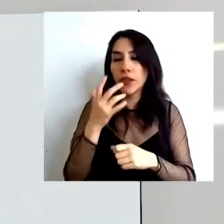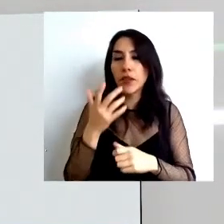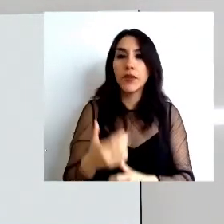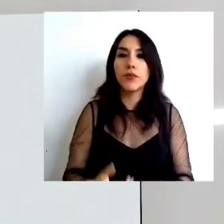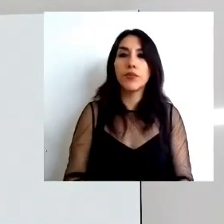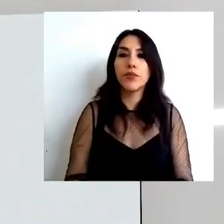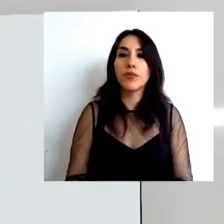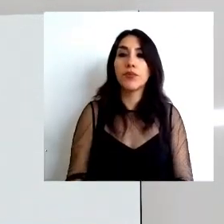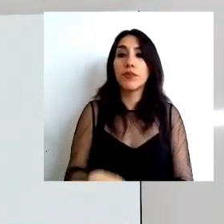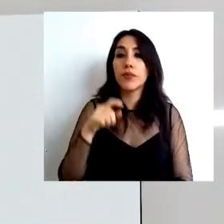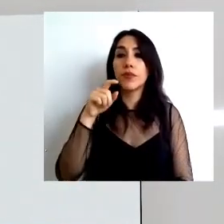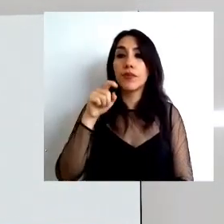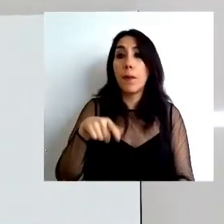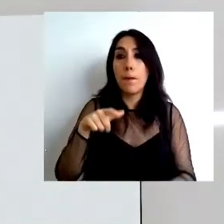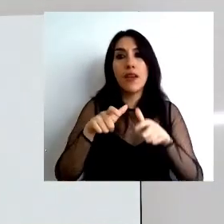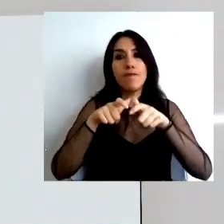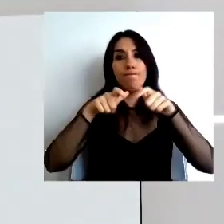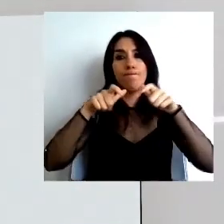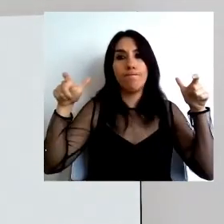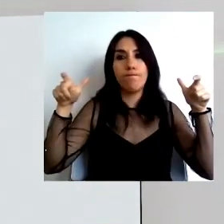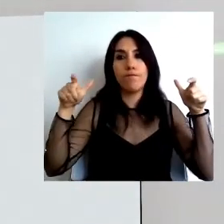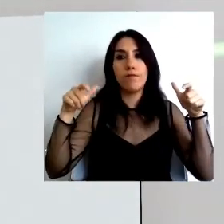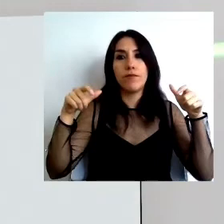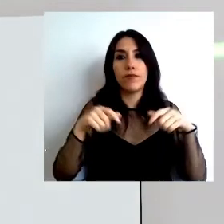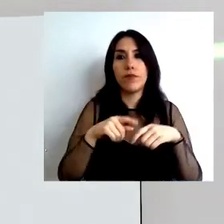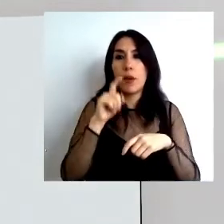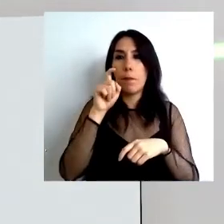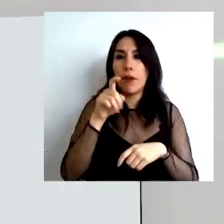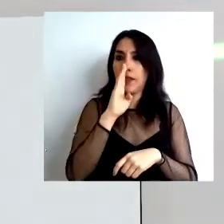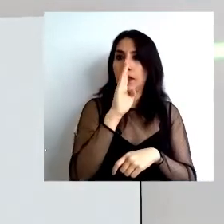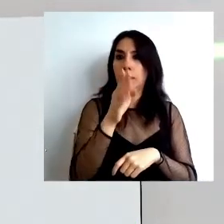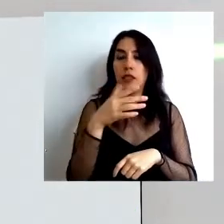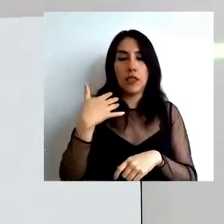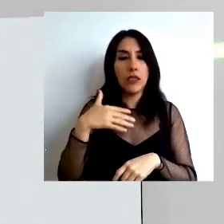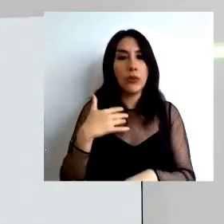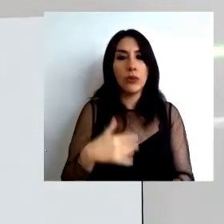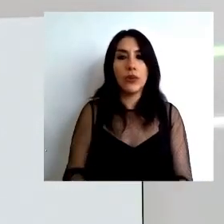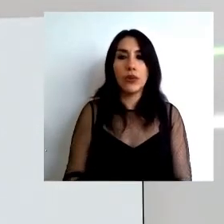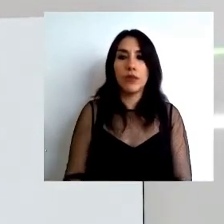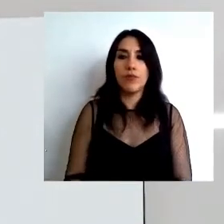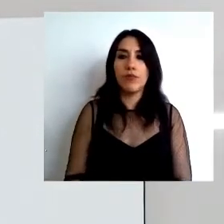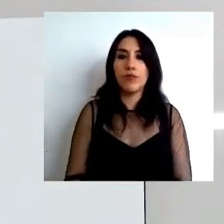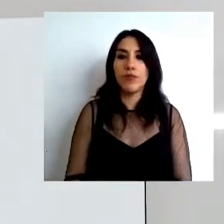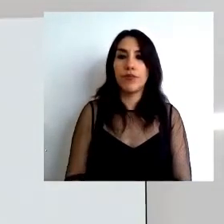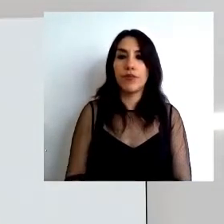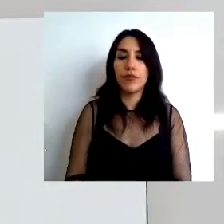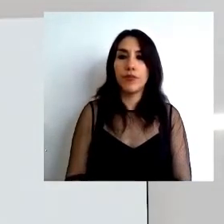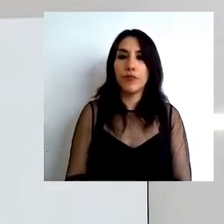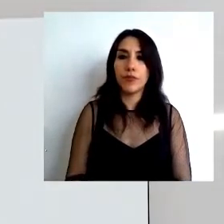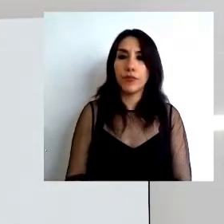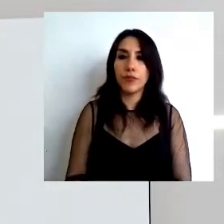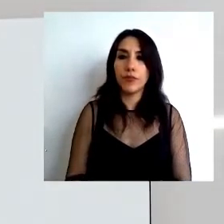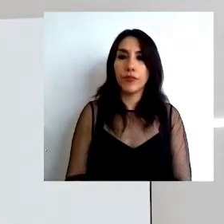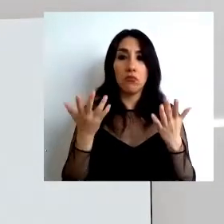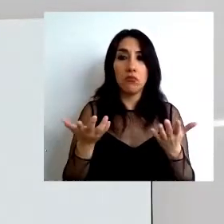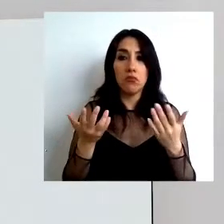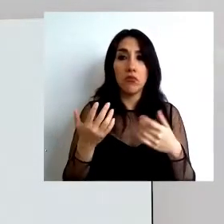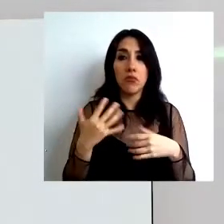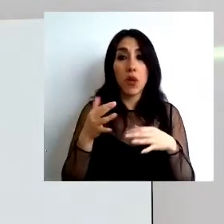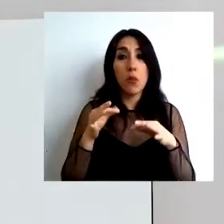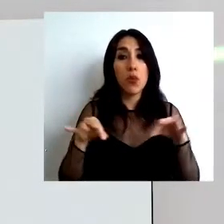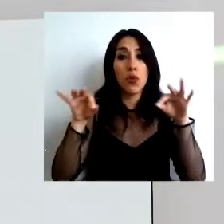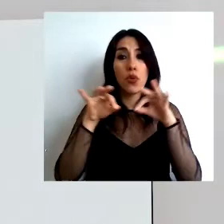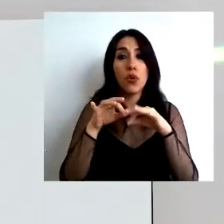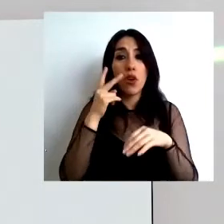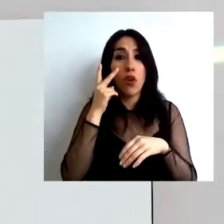essential, we encourage you to think of indirect impact as well. How can you help other